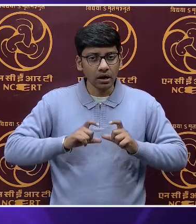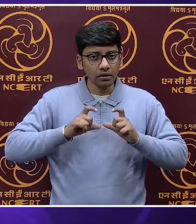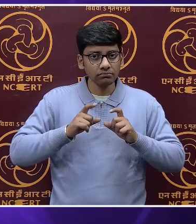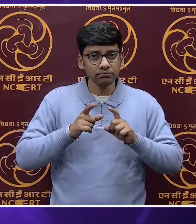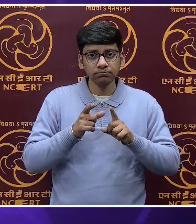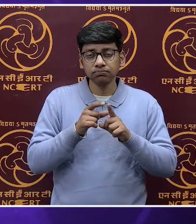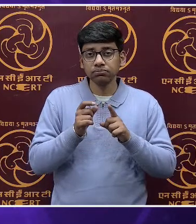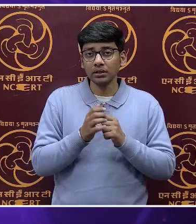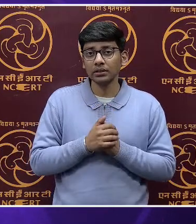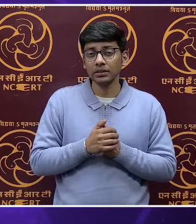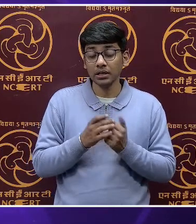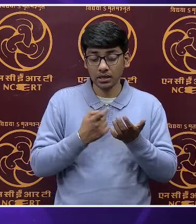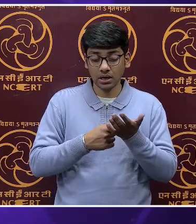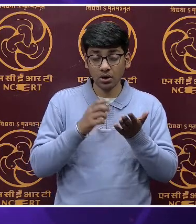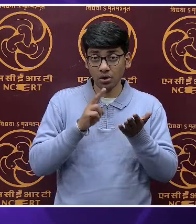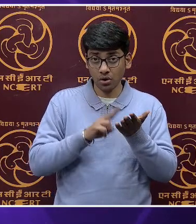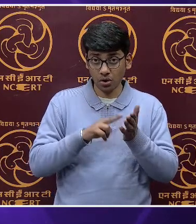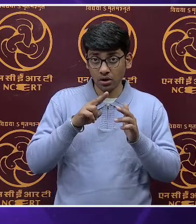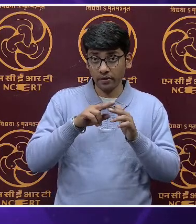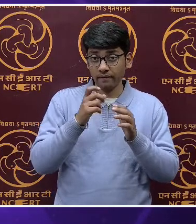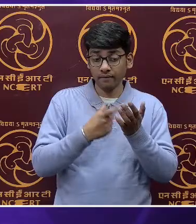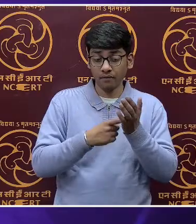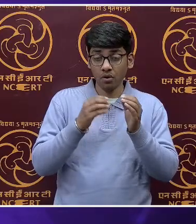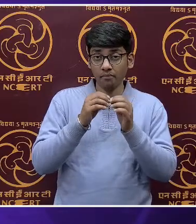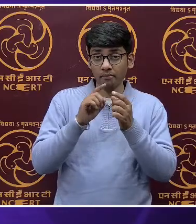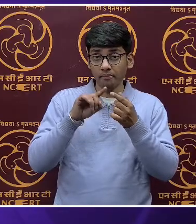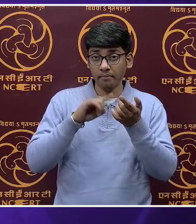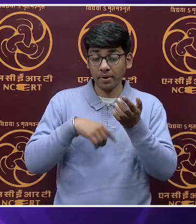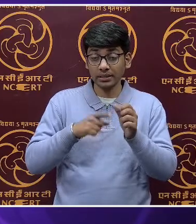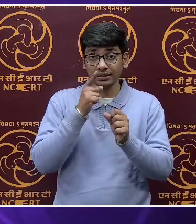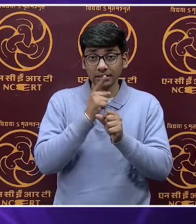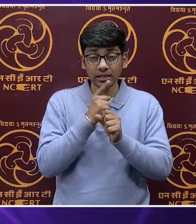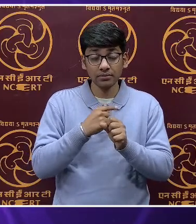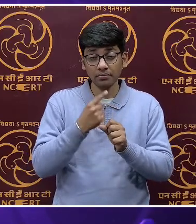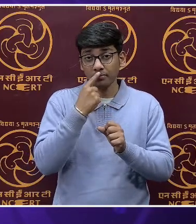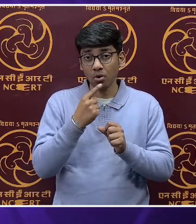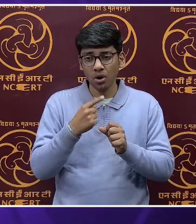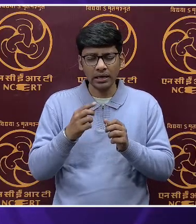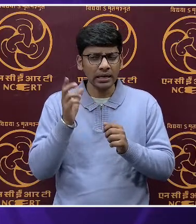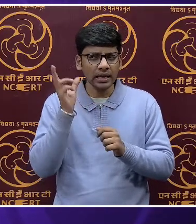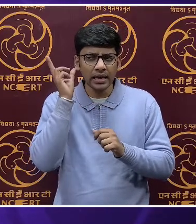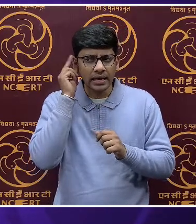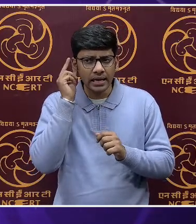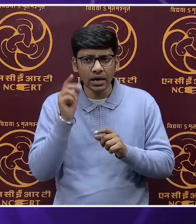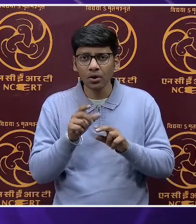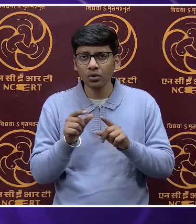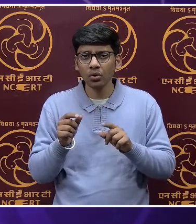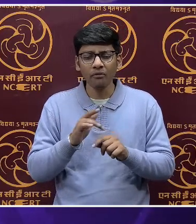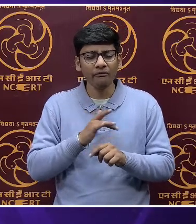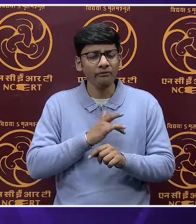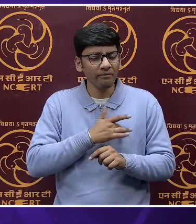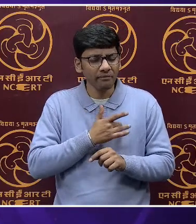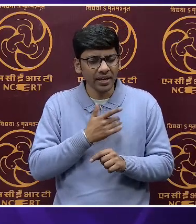from Ron Forbes came that Ron Forbes, her teacher said, don't hear the music, feel it some other way.